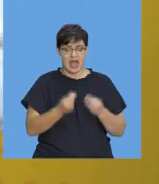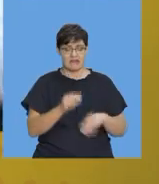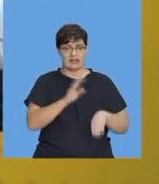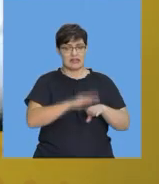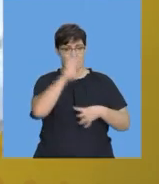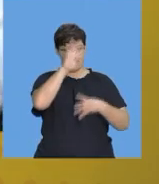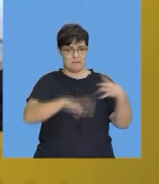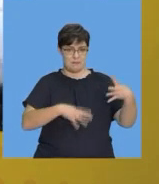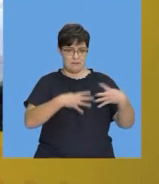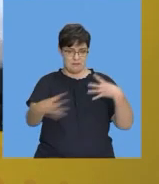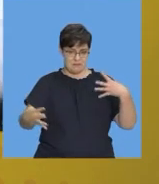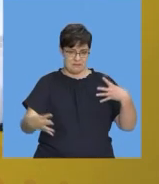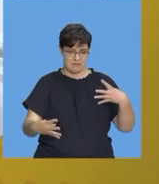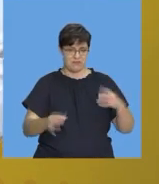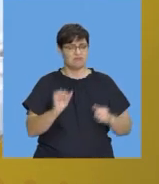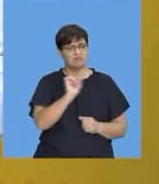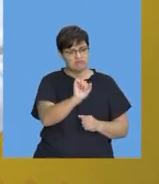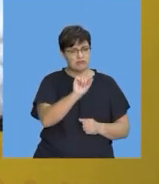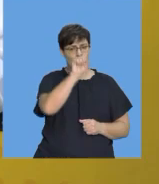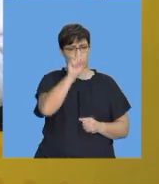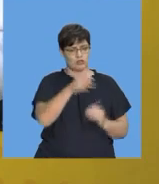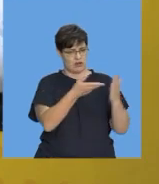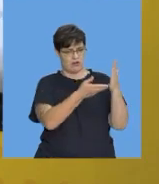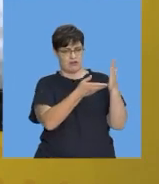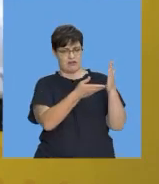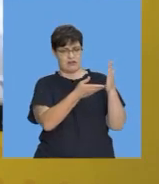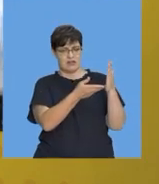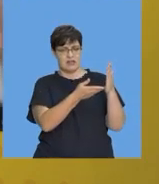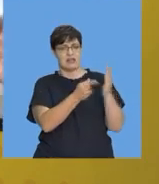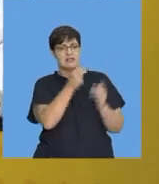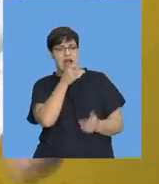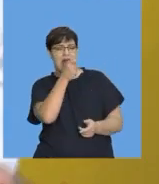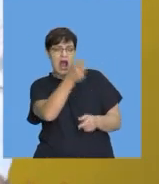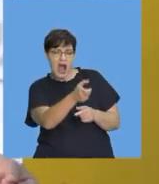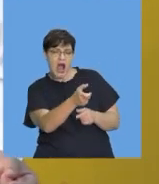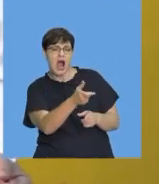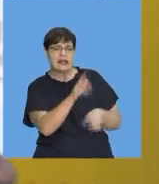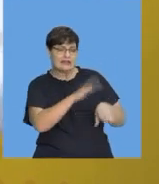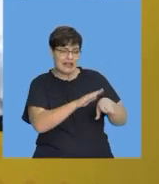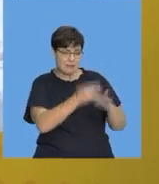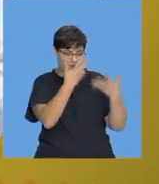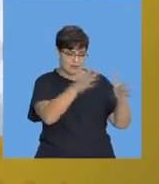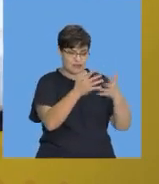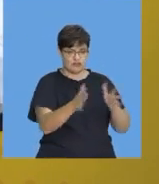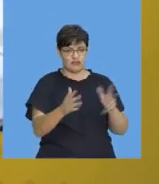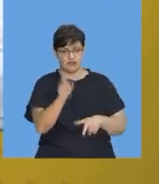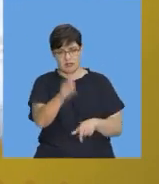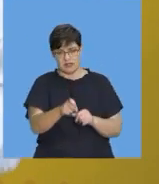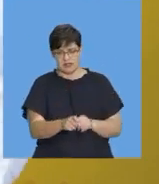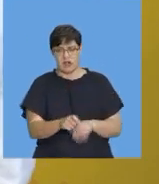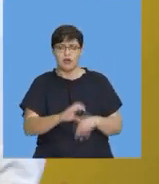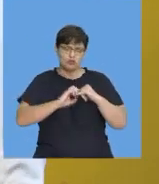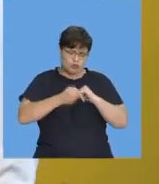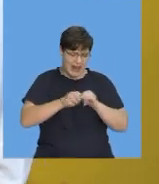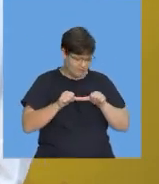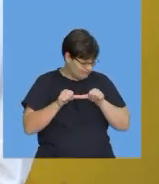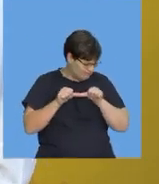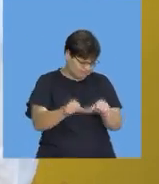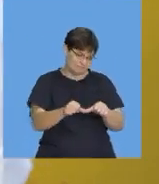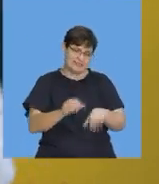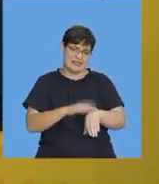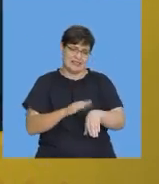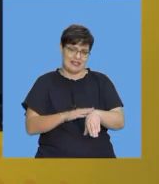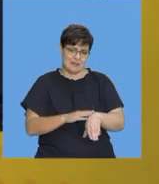grid on your question paper, giving you a suggested time allocation. Make sure you stick by that time